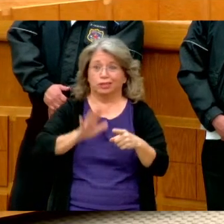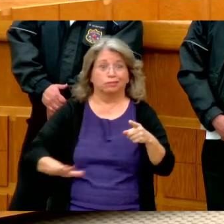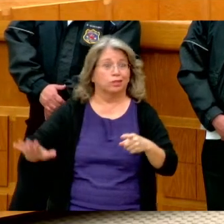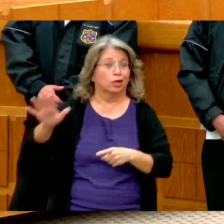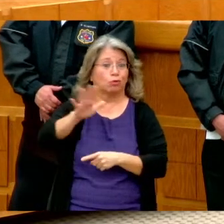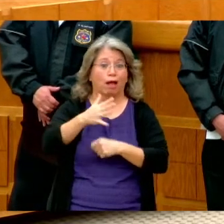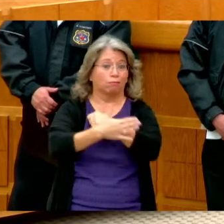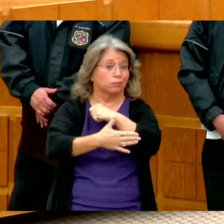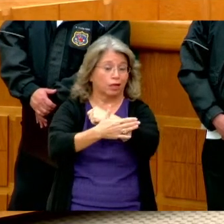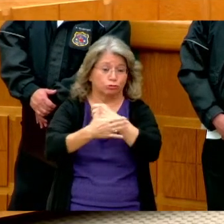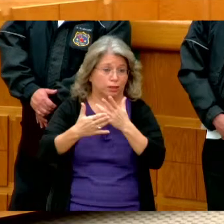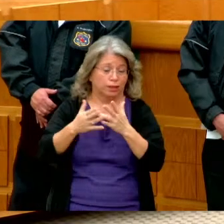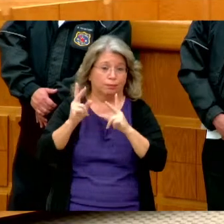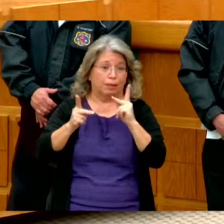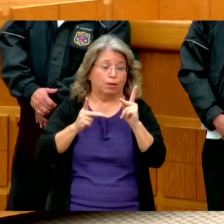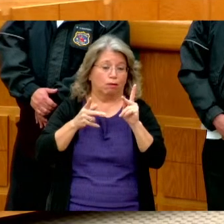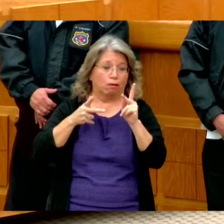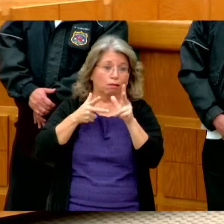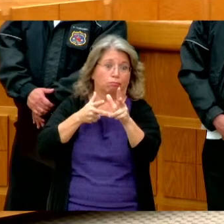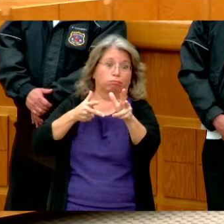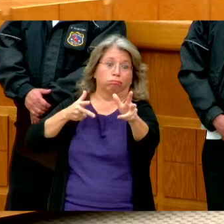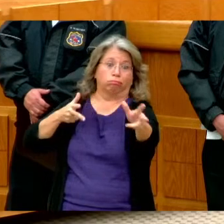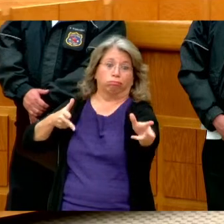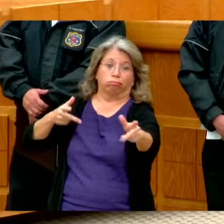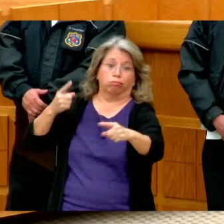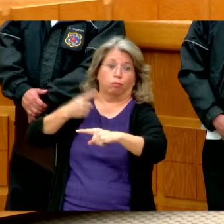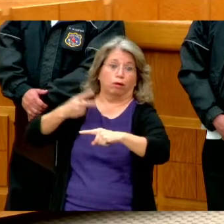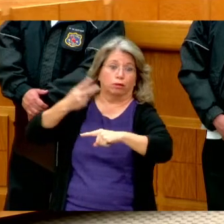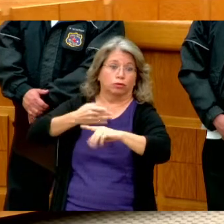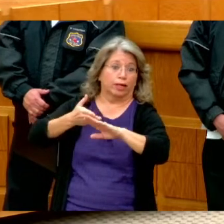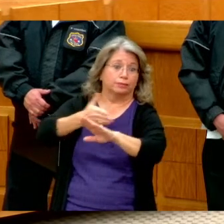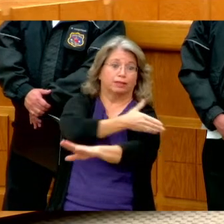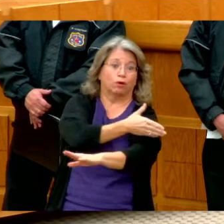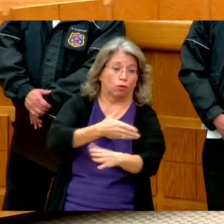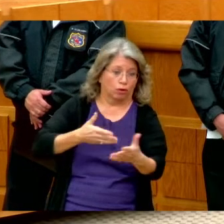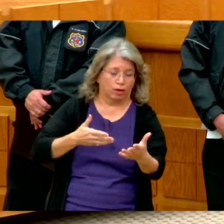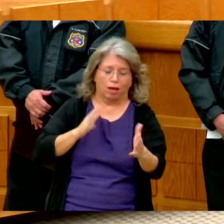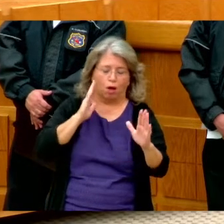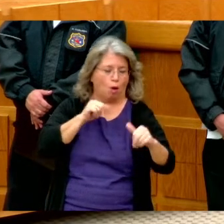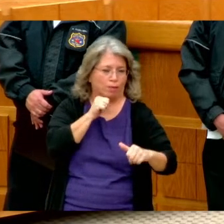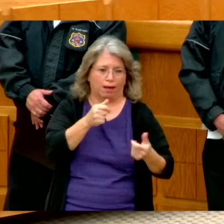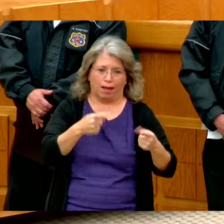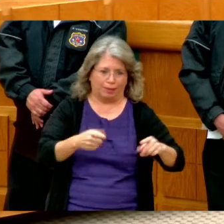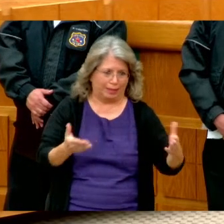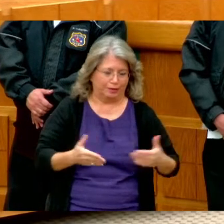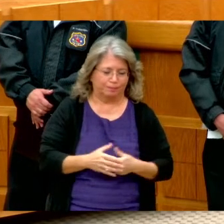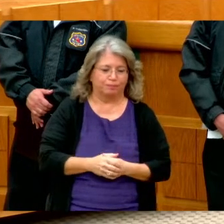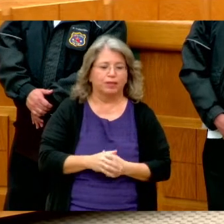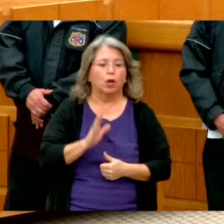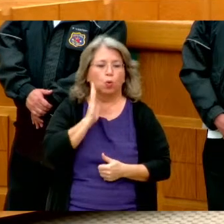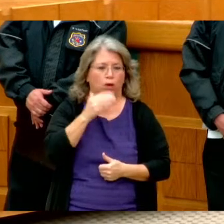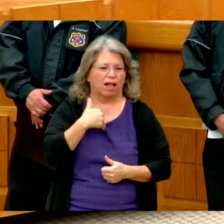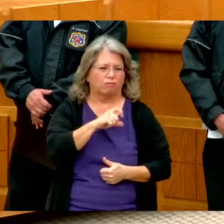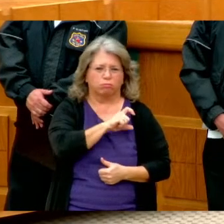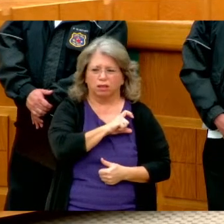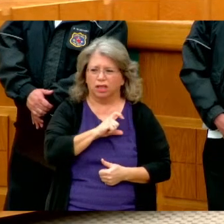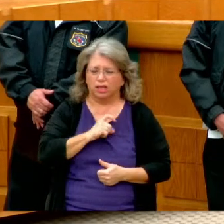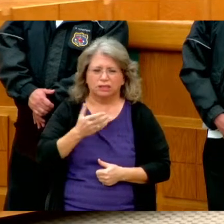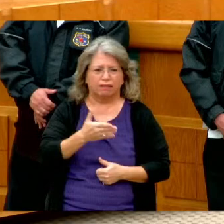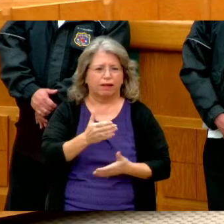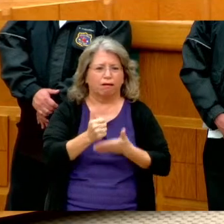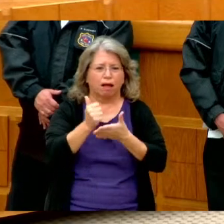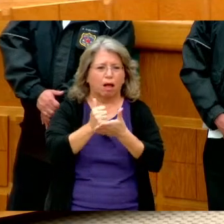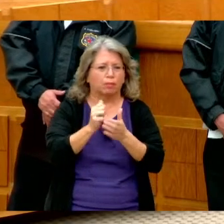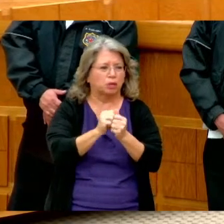days before. We're hoping that doesn't happen here, but it's something that it could happen. We'll have PDs helping with logistics for